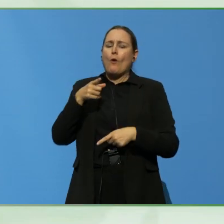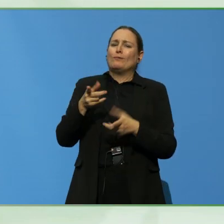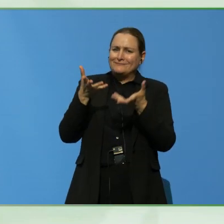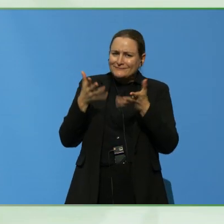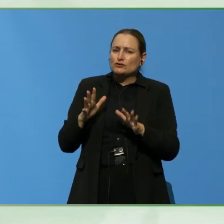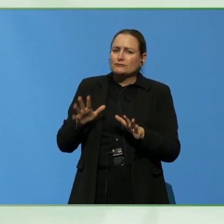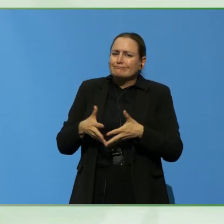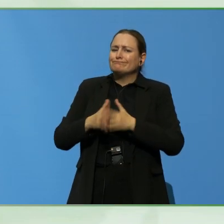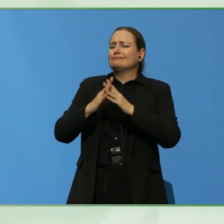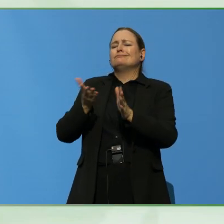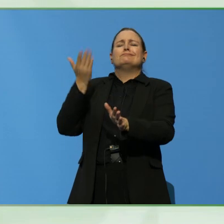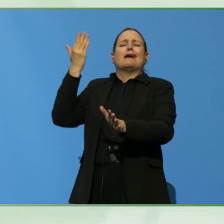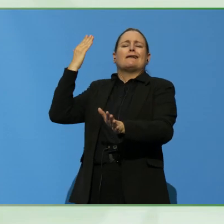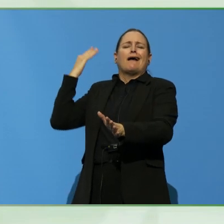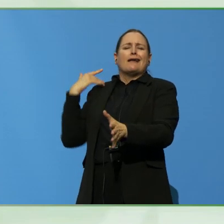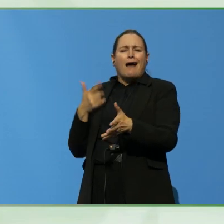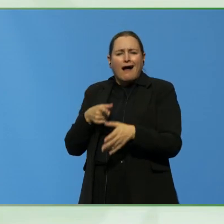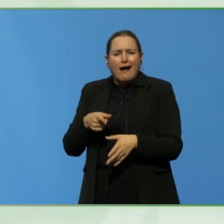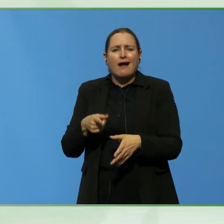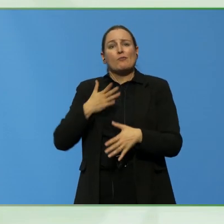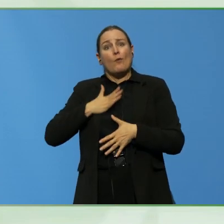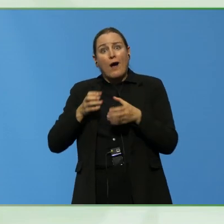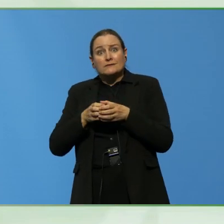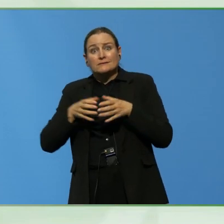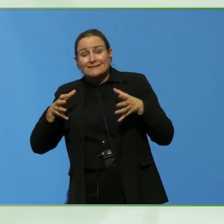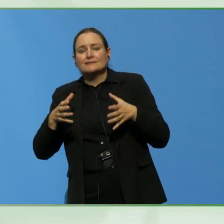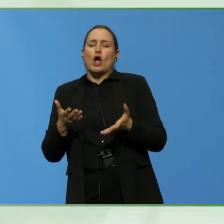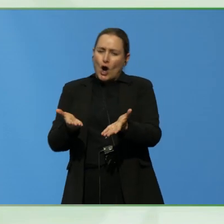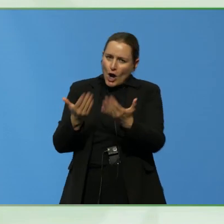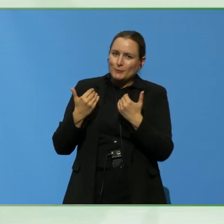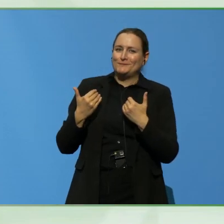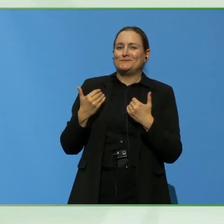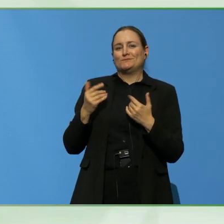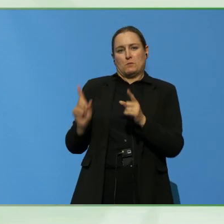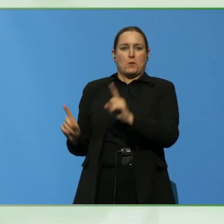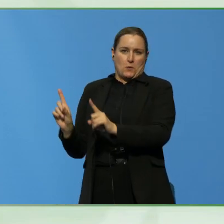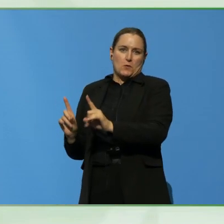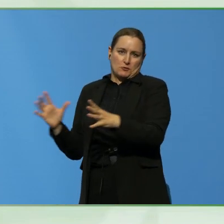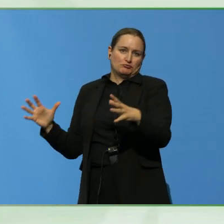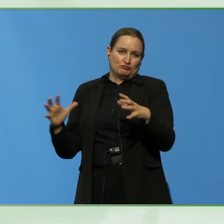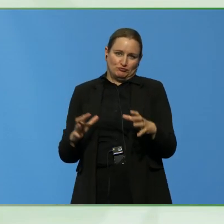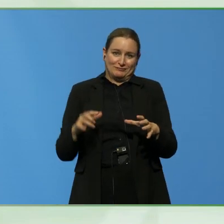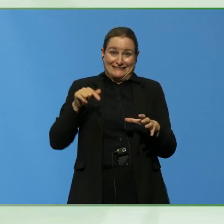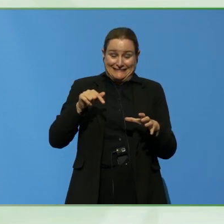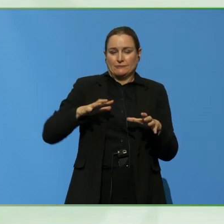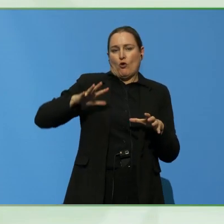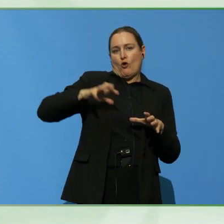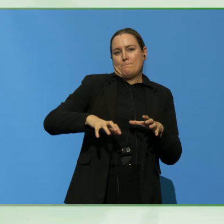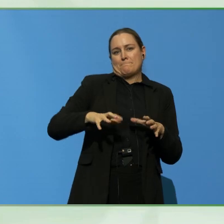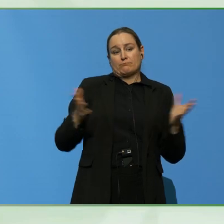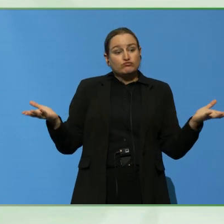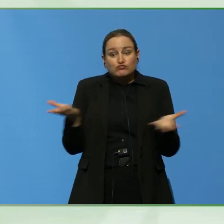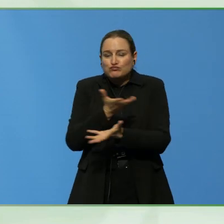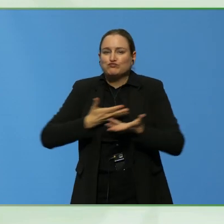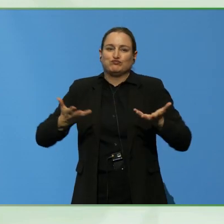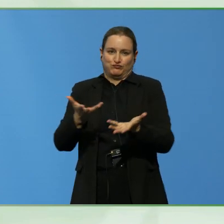ecosystem focus on disability, and this is the point I wanted to say. So it will